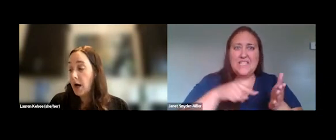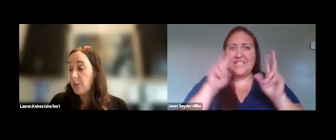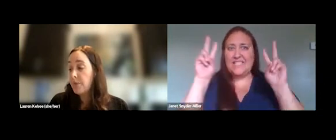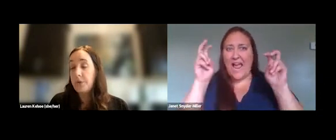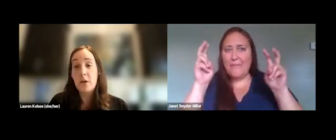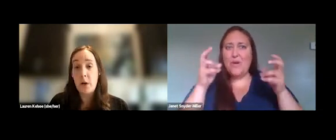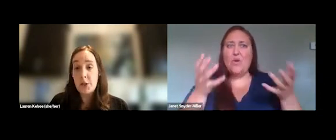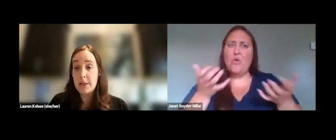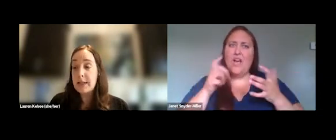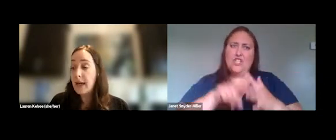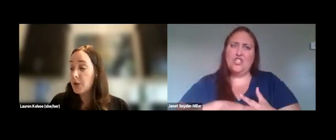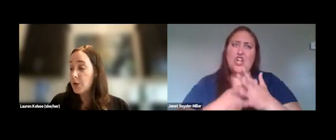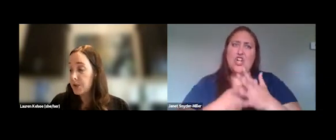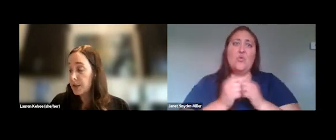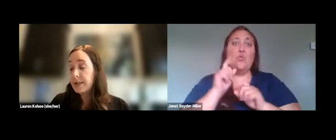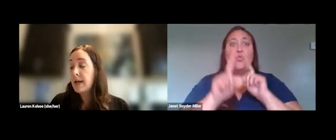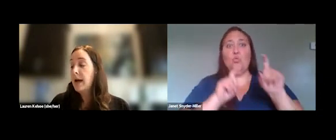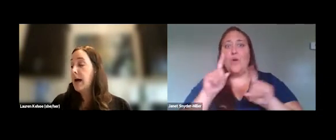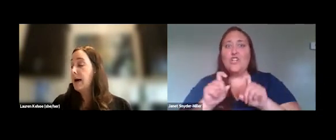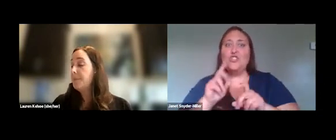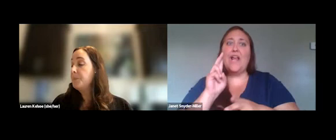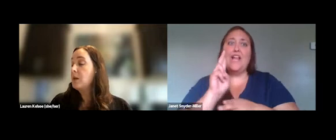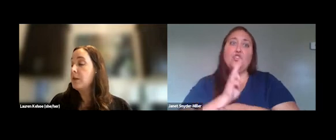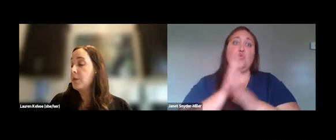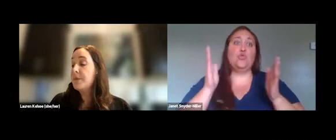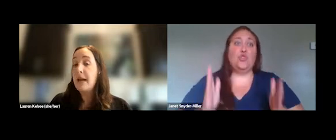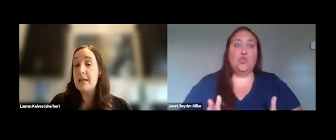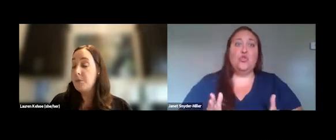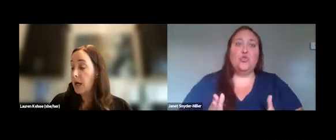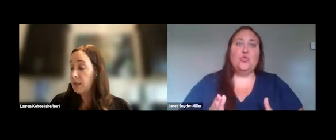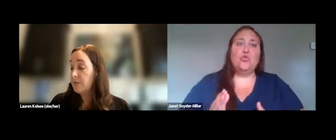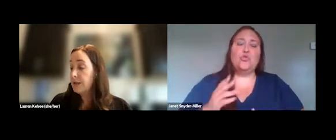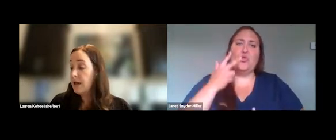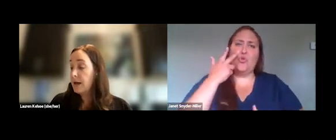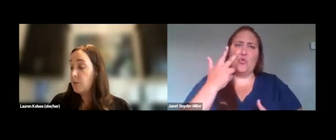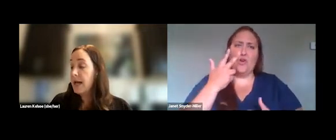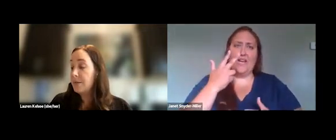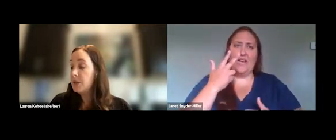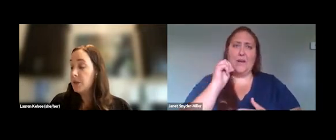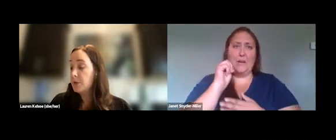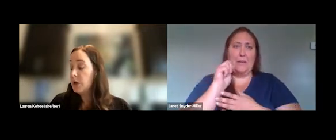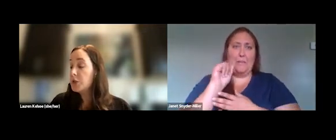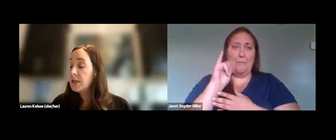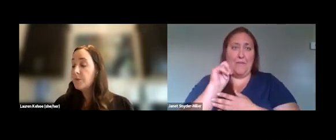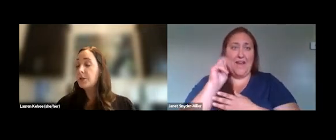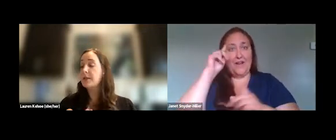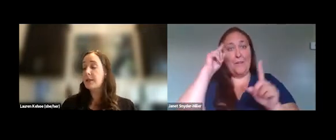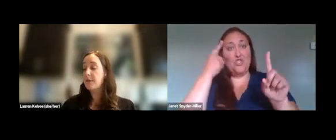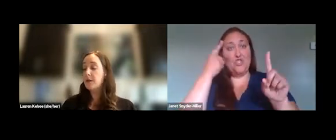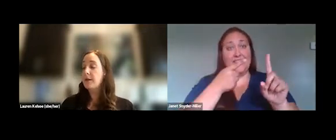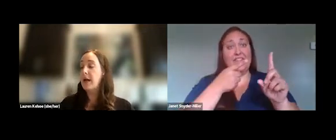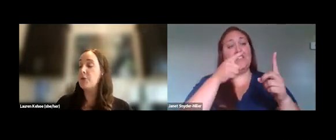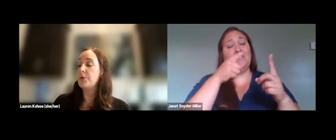start broad with both our questions and users. The 3 main objectives we aimed to achieve were